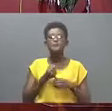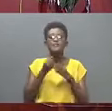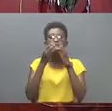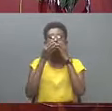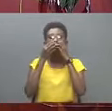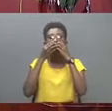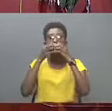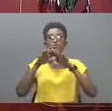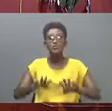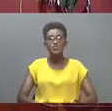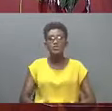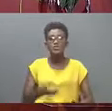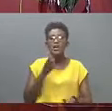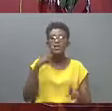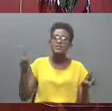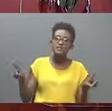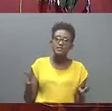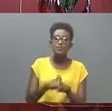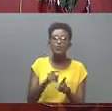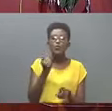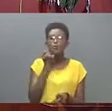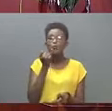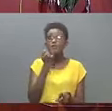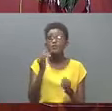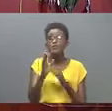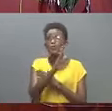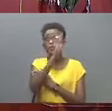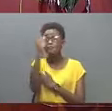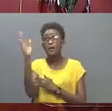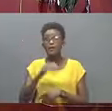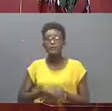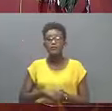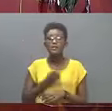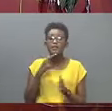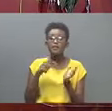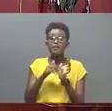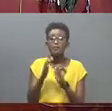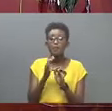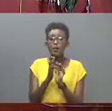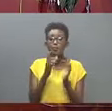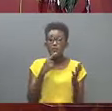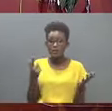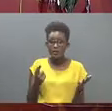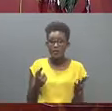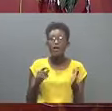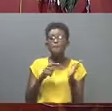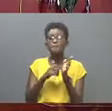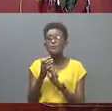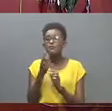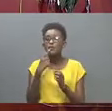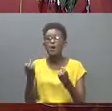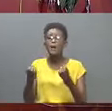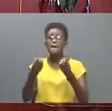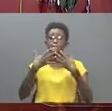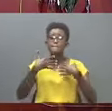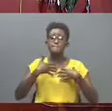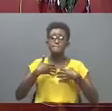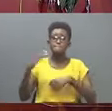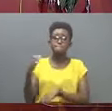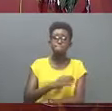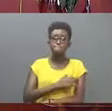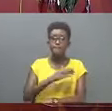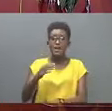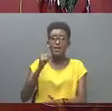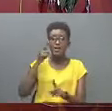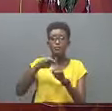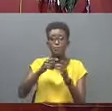a child of the living God. And the Bible says, I was given power to become. Power